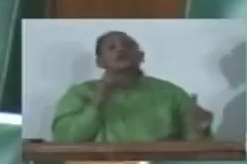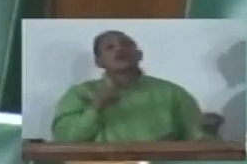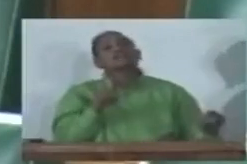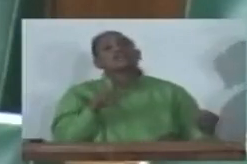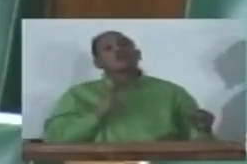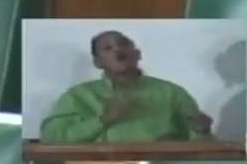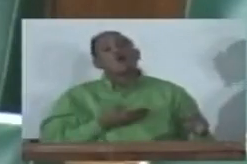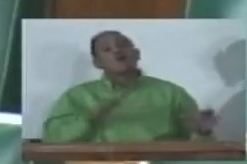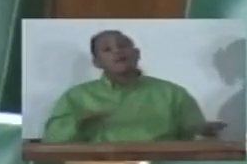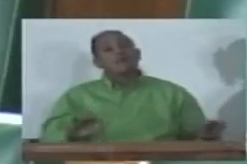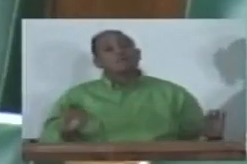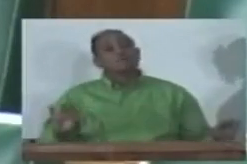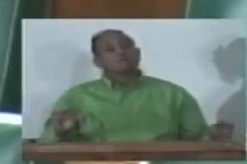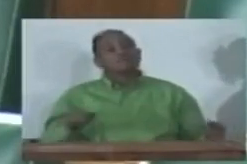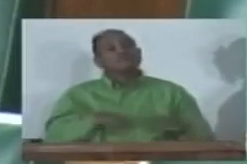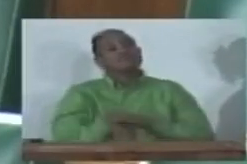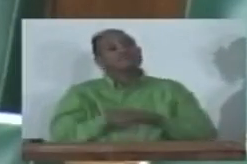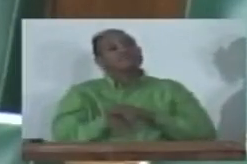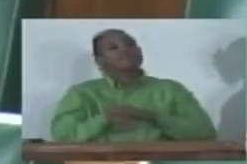our parliament.